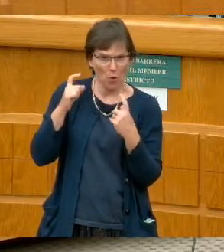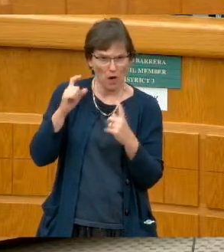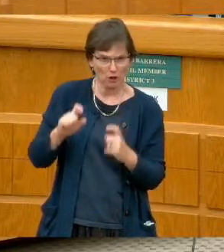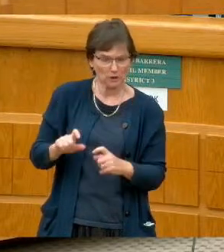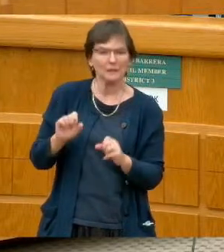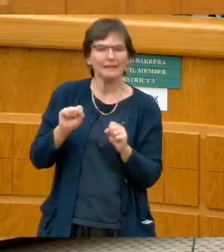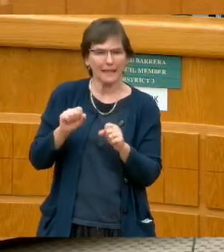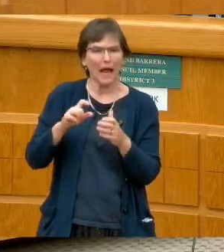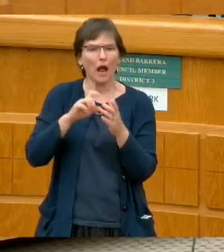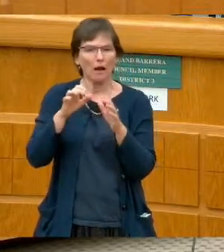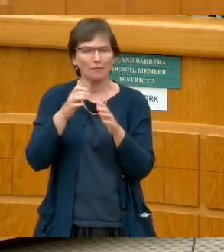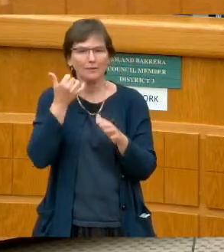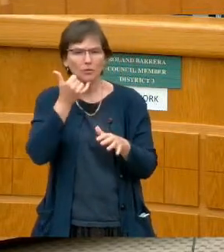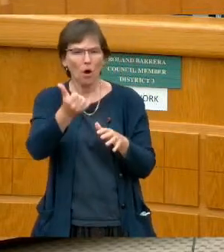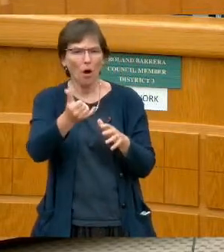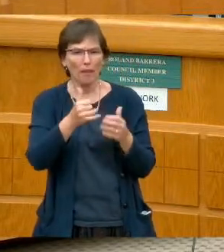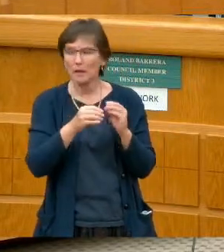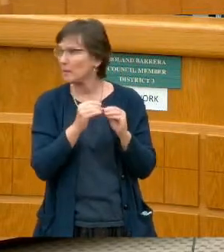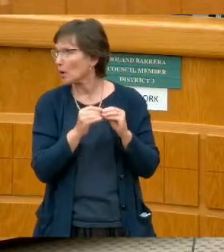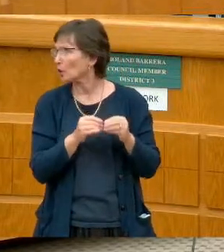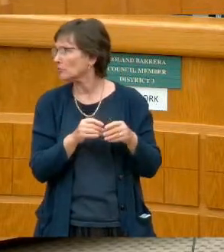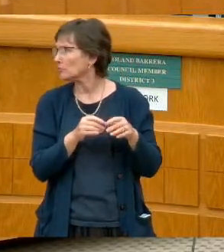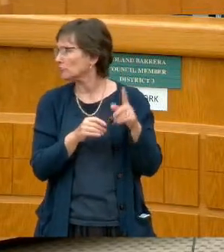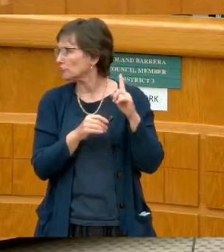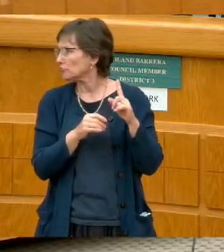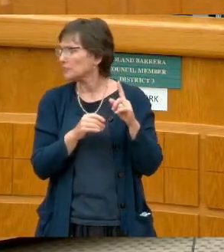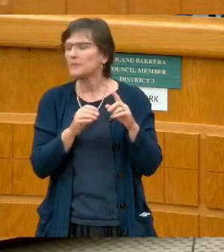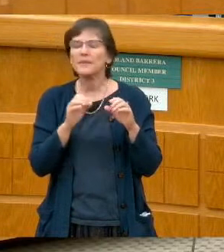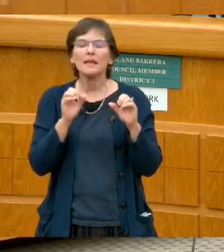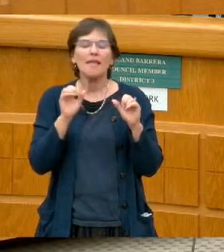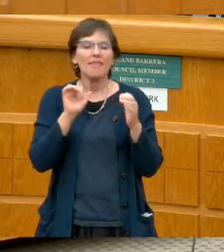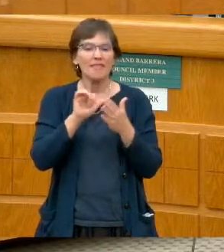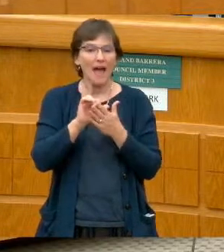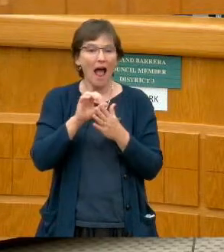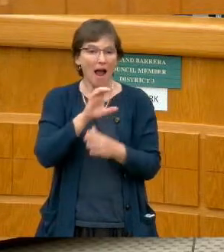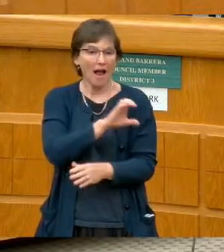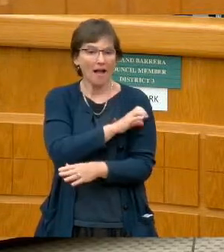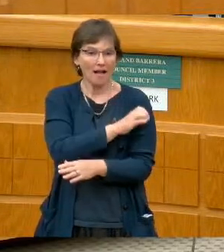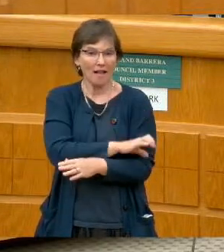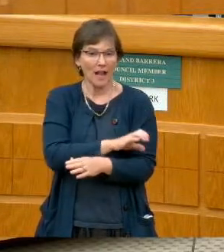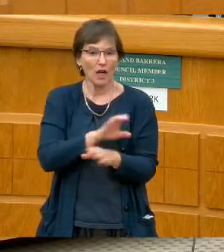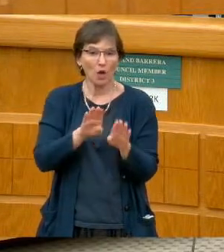361-826-8019. The outpatient care clinic is operating Monday through Friday from 8